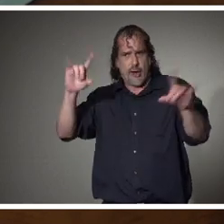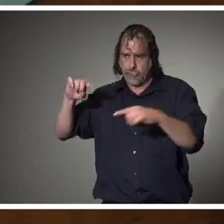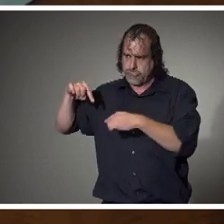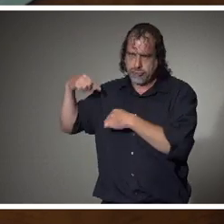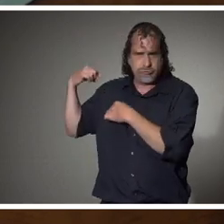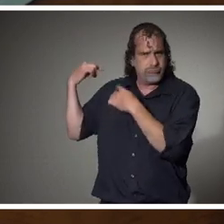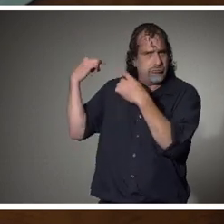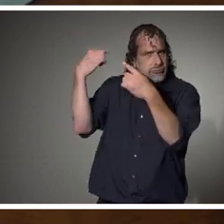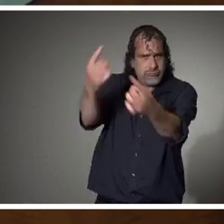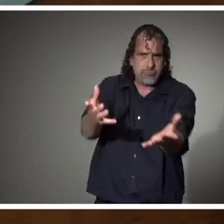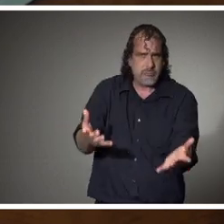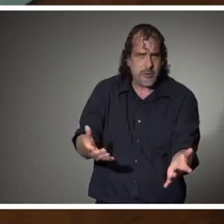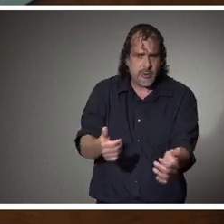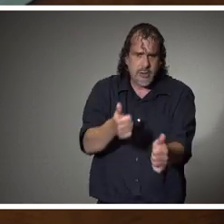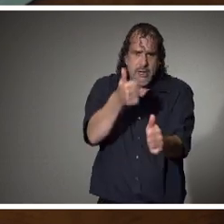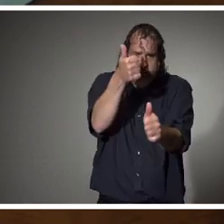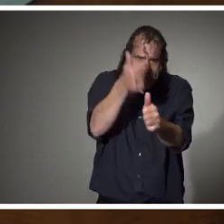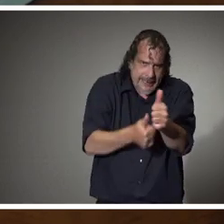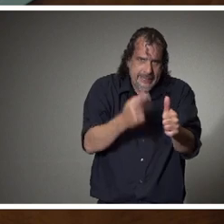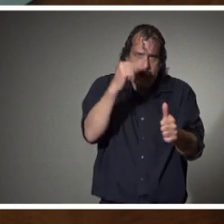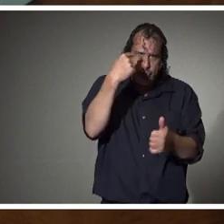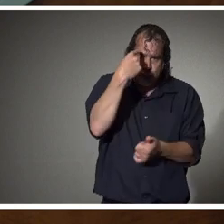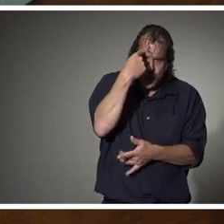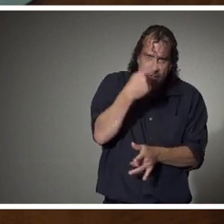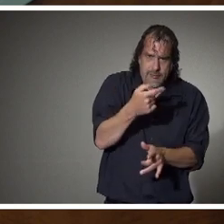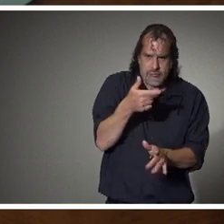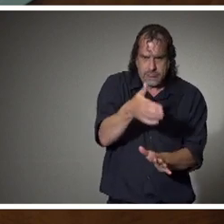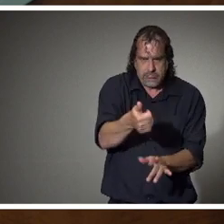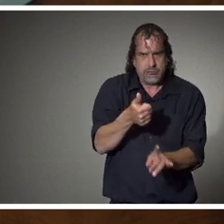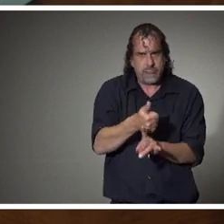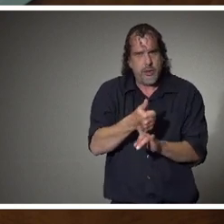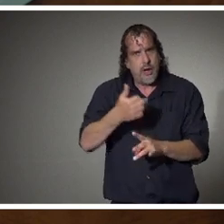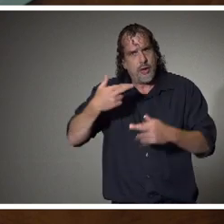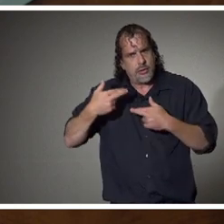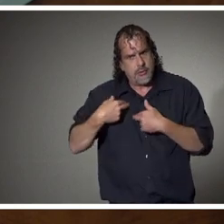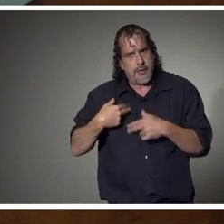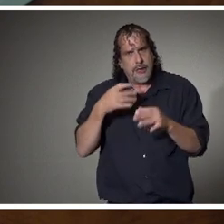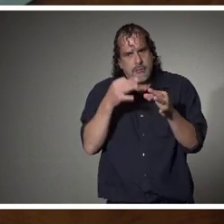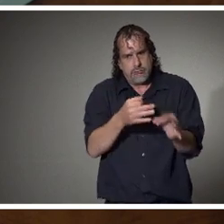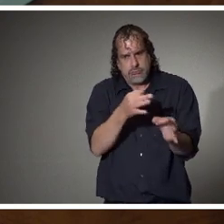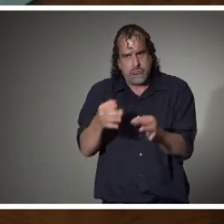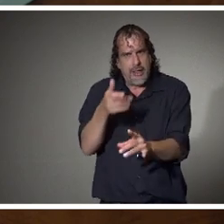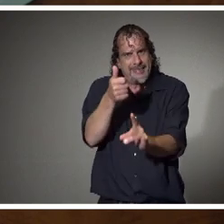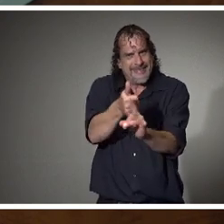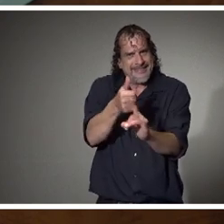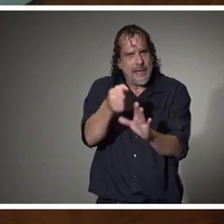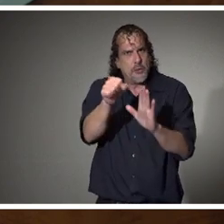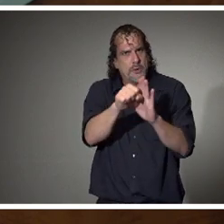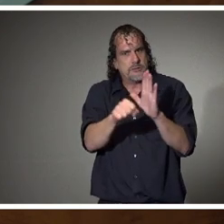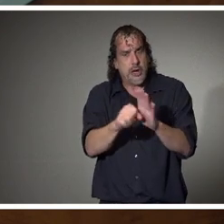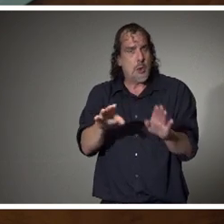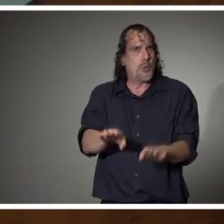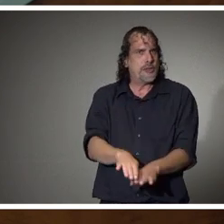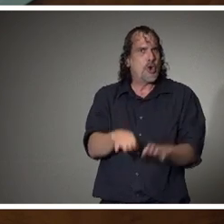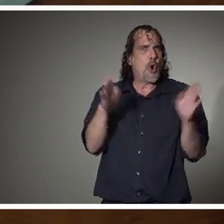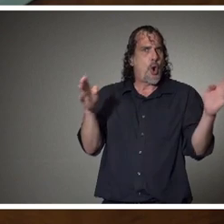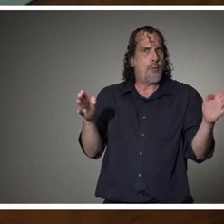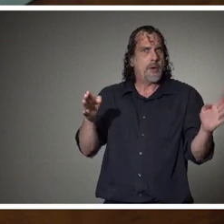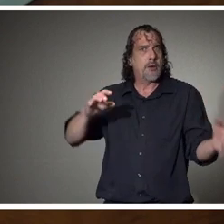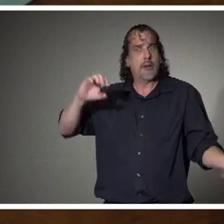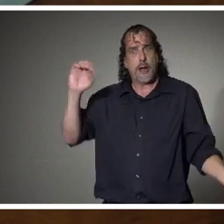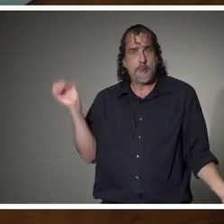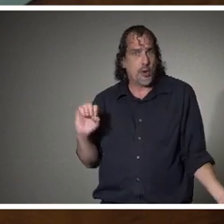this process that governors have the responsibility of making decisions for their states on when to reopen in an